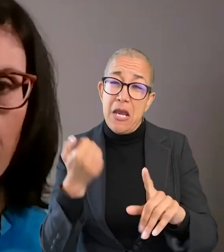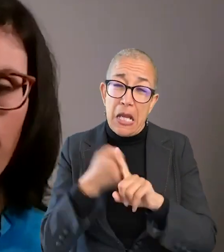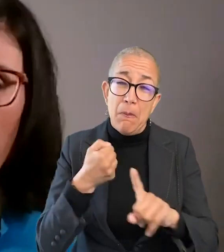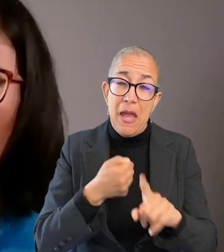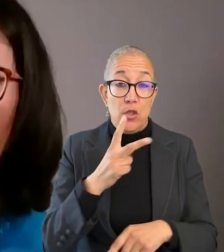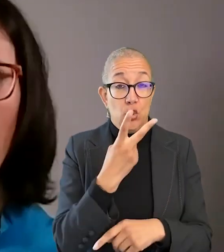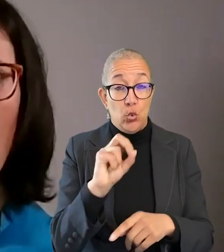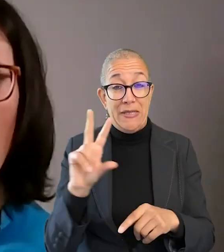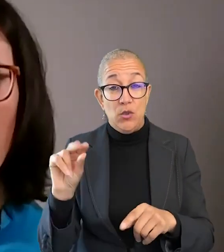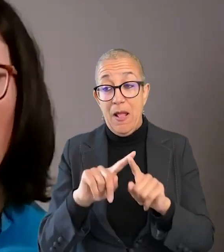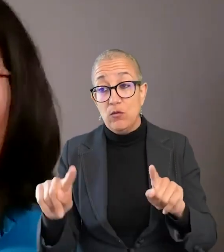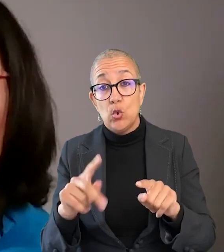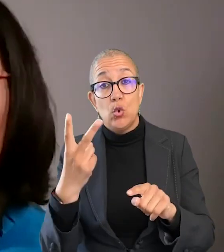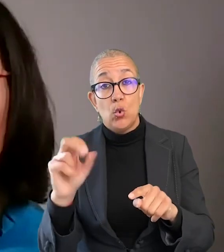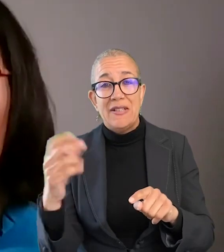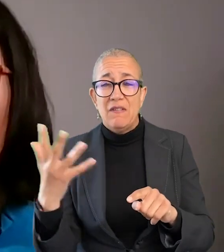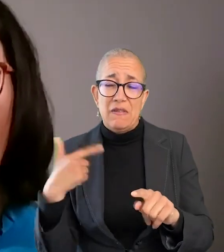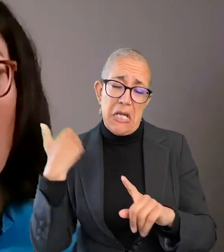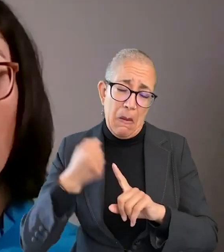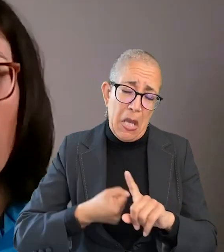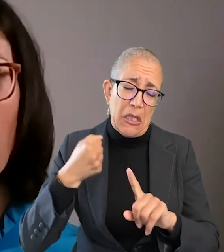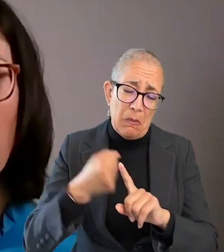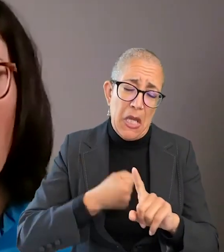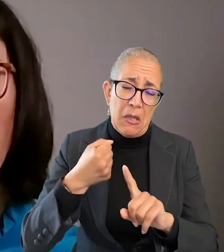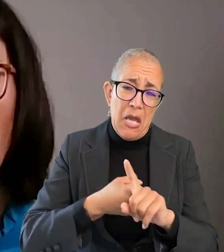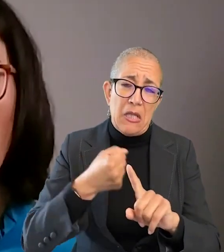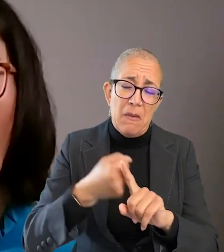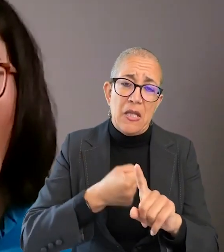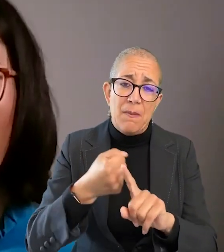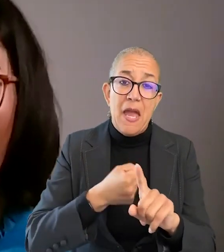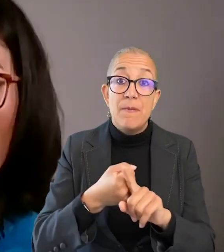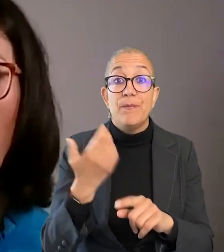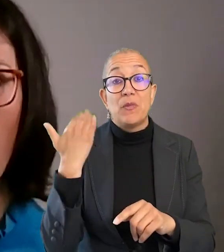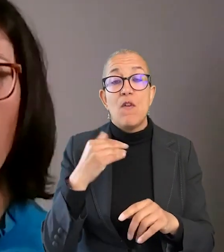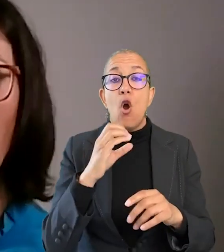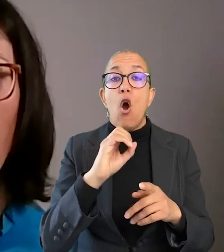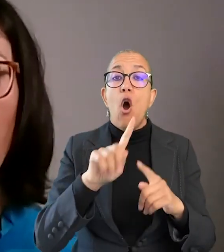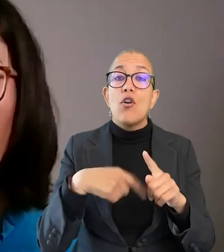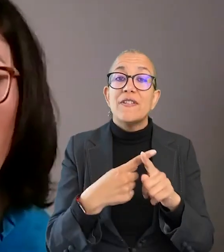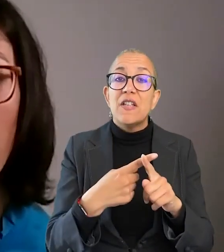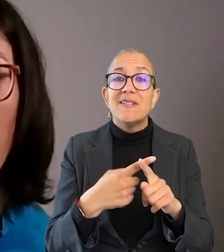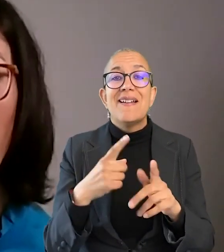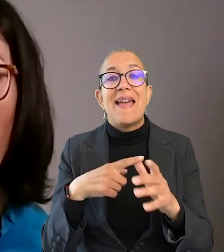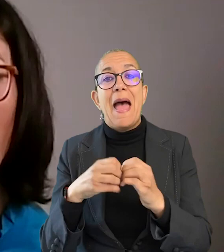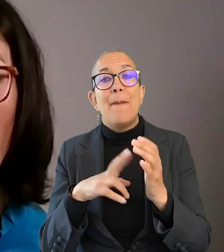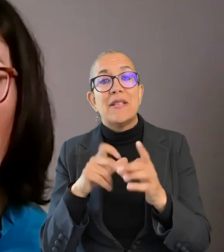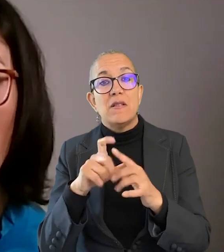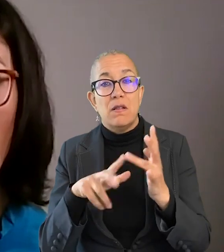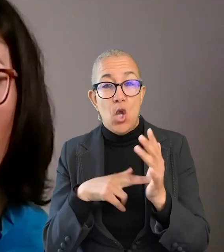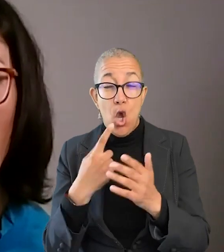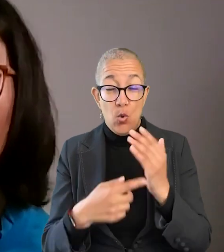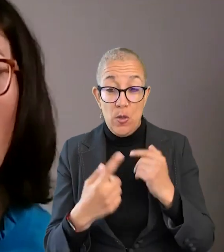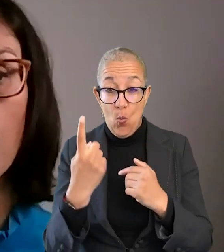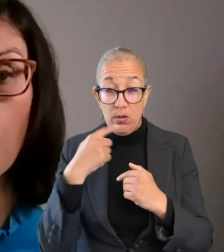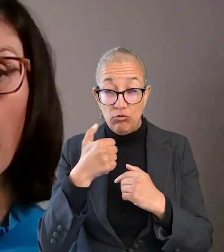and 2015. And despite the fact that at the time Oxford West and Abingdon was an ultra marginal, only 167 votes between us and